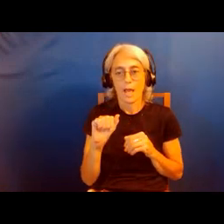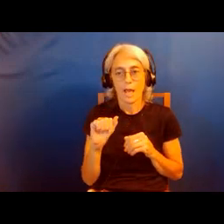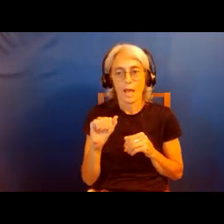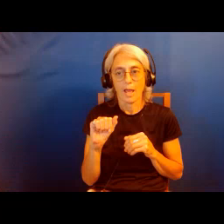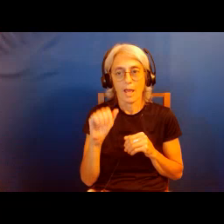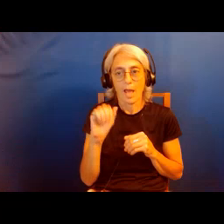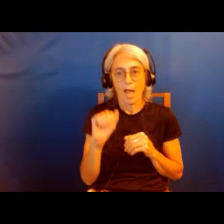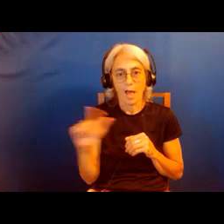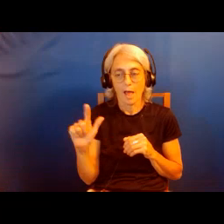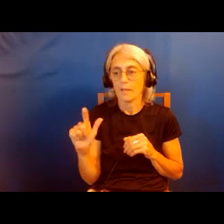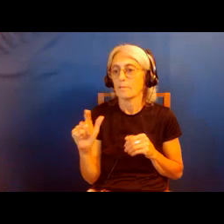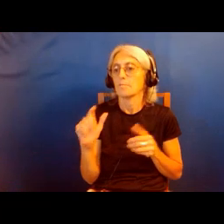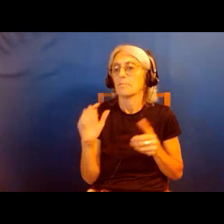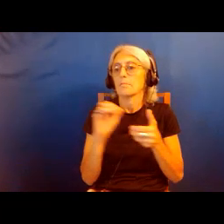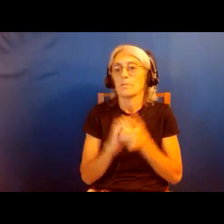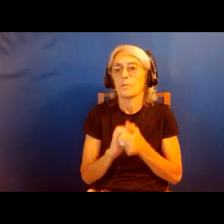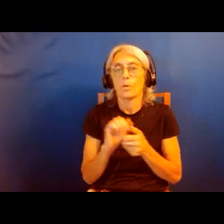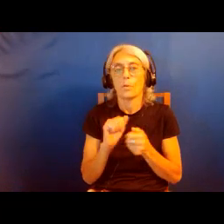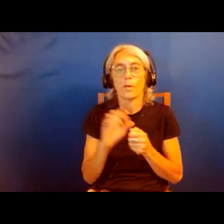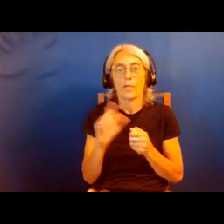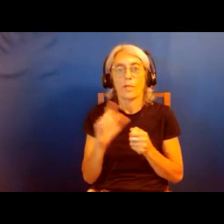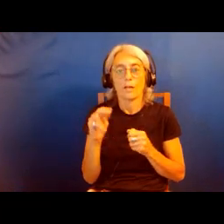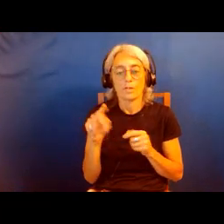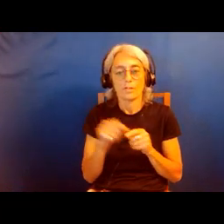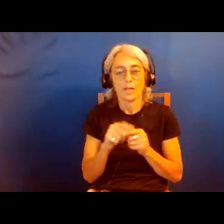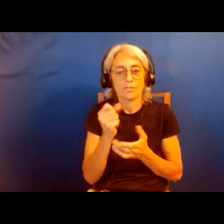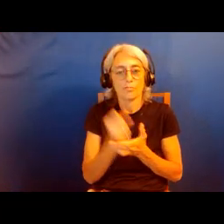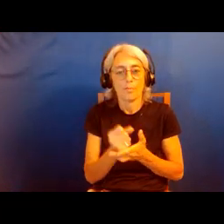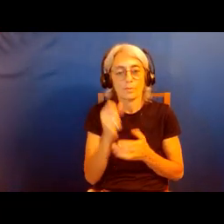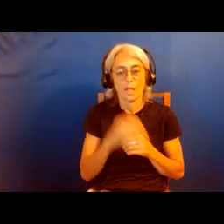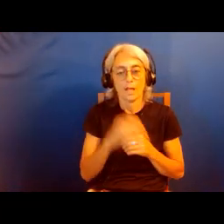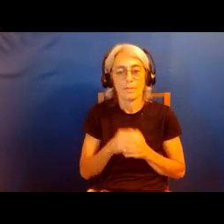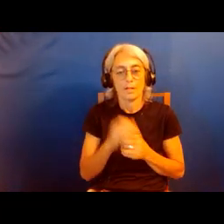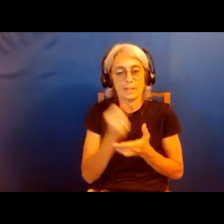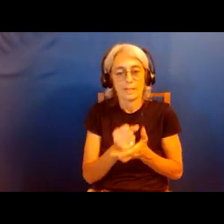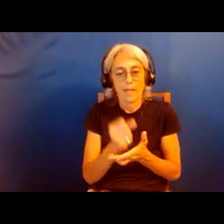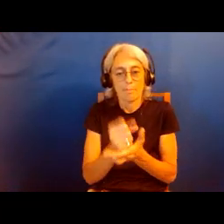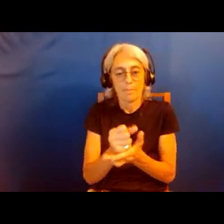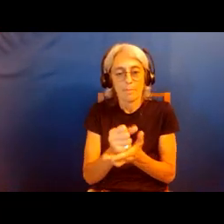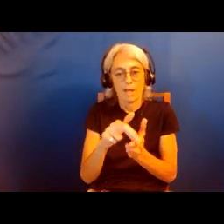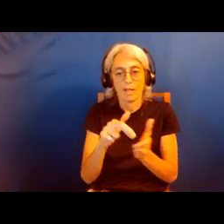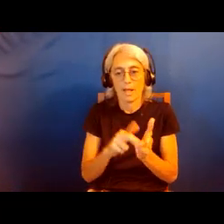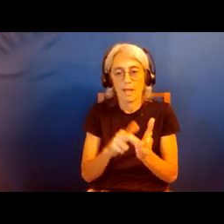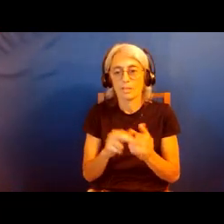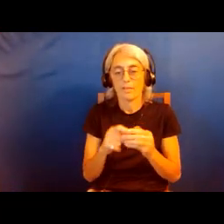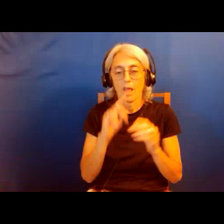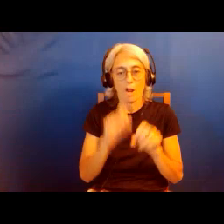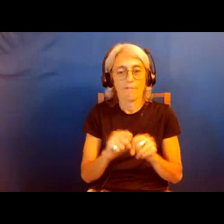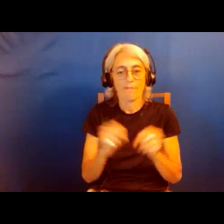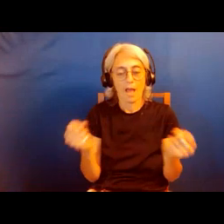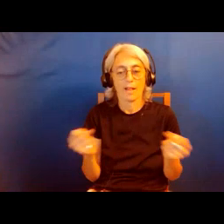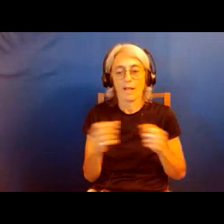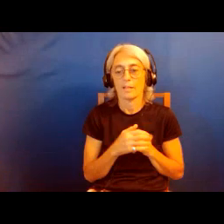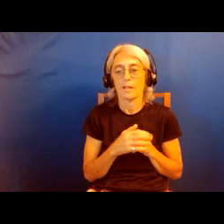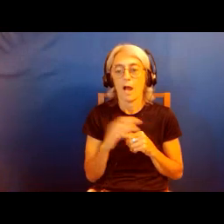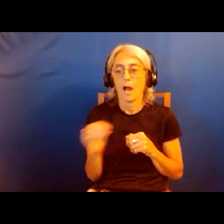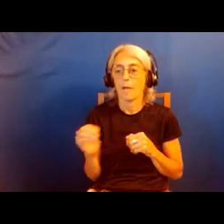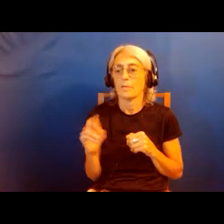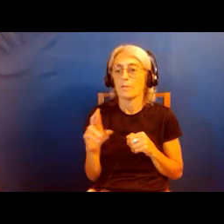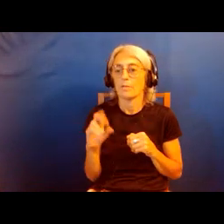with Caltrans as a rubber stamp, stamping regulations that are violating the Roberti